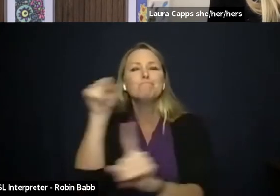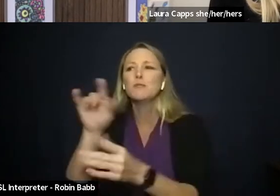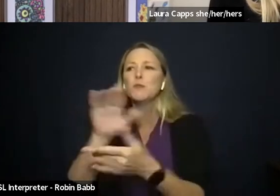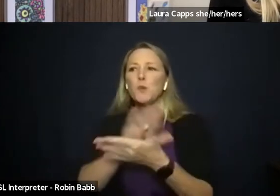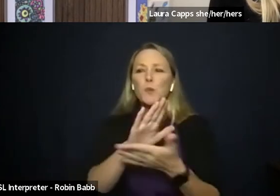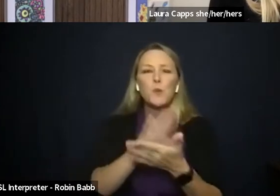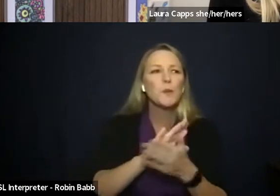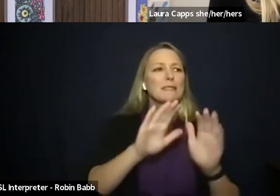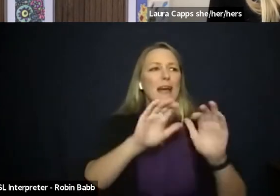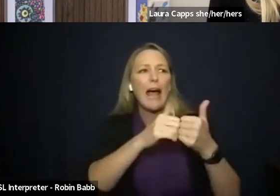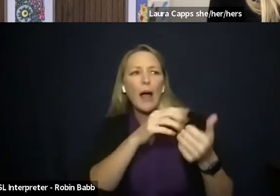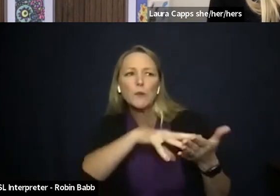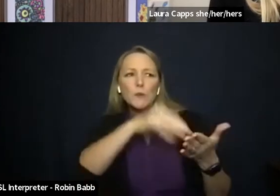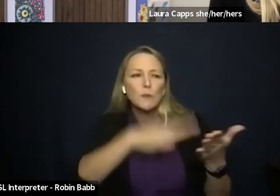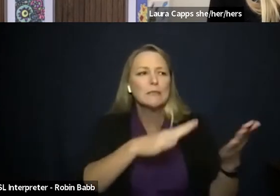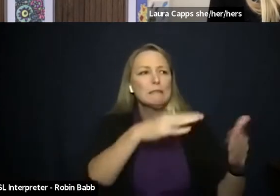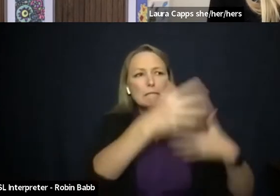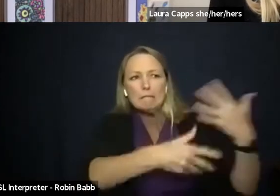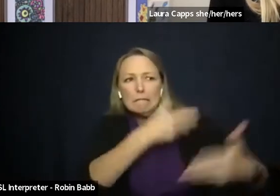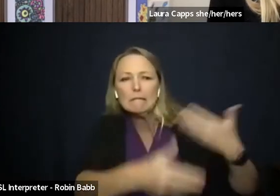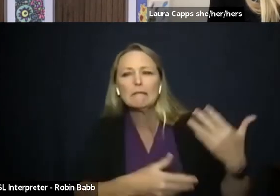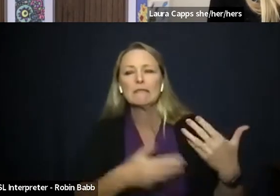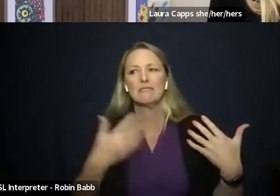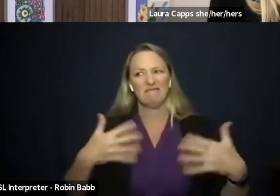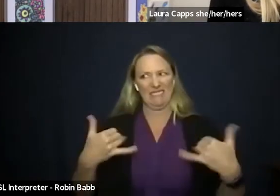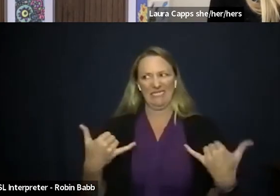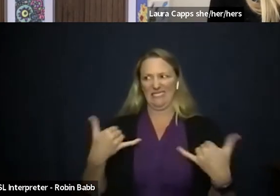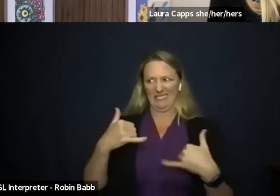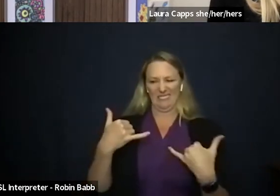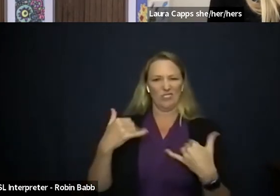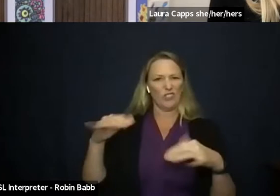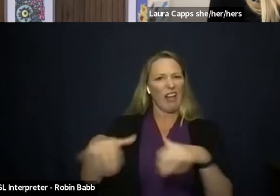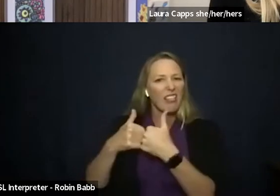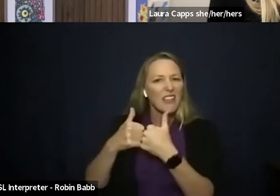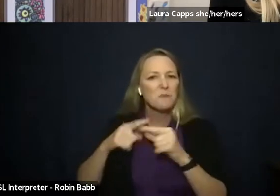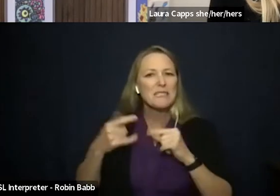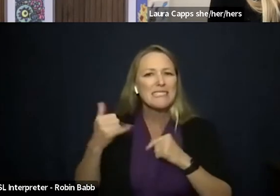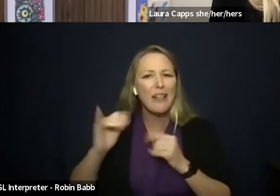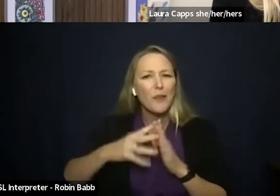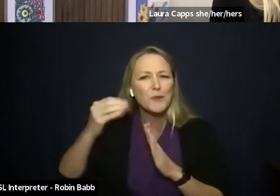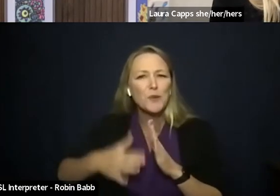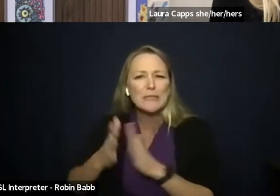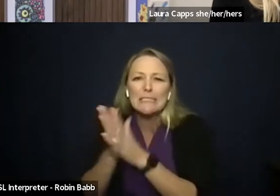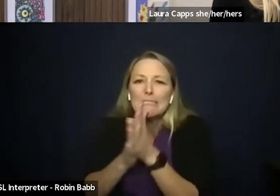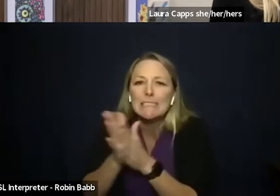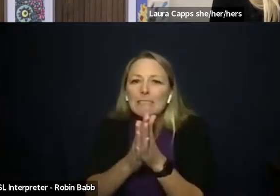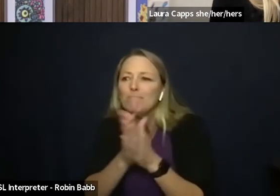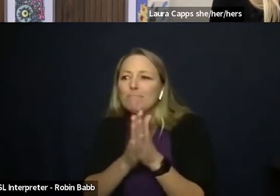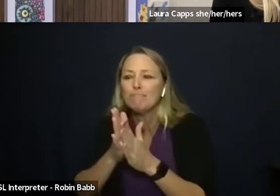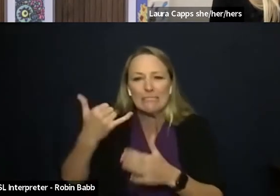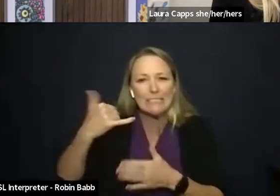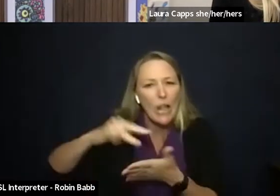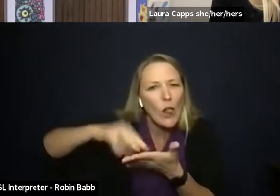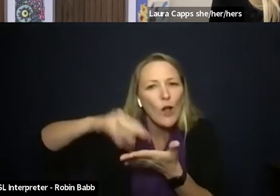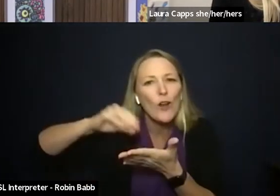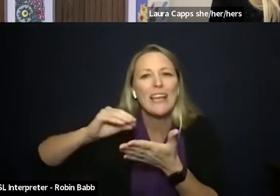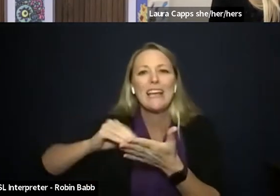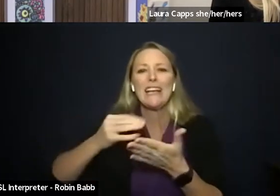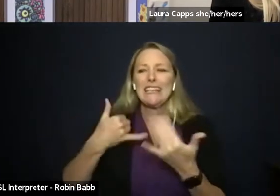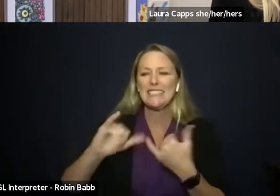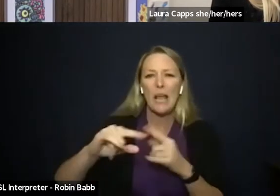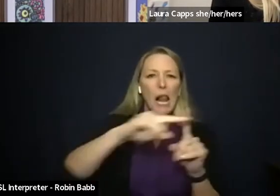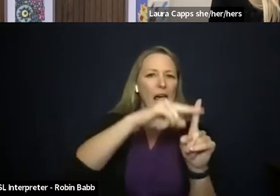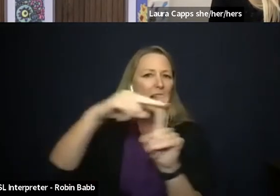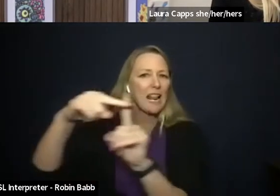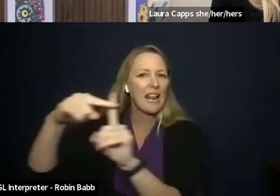even in the midst of these challenges and see how enthusiastic our students are and in the midst of the things and they're still learning as the principal